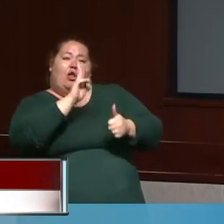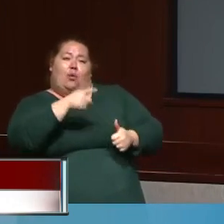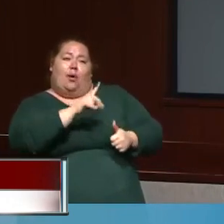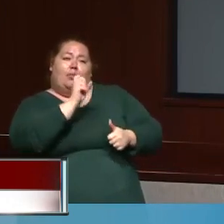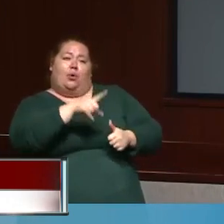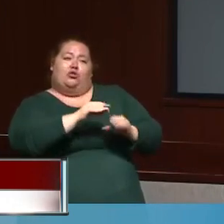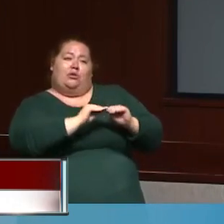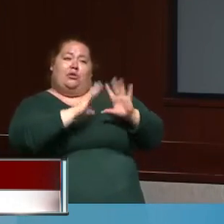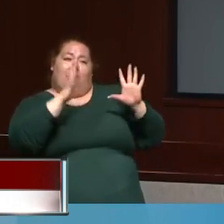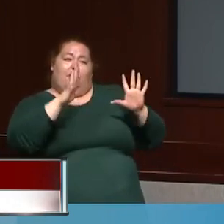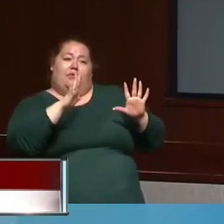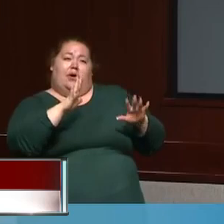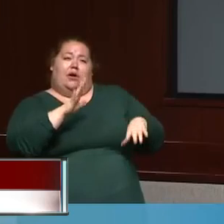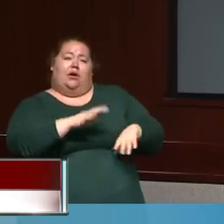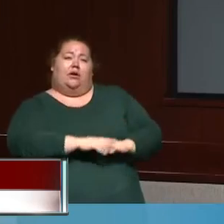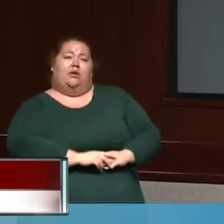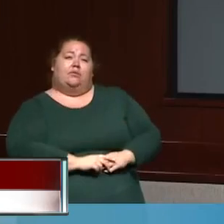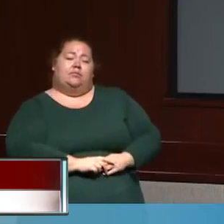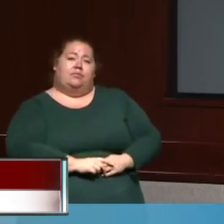clarify, what you're saying is,